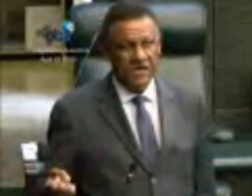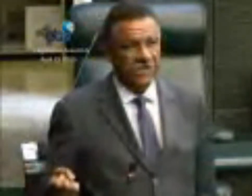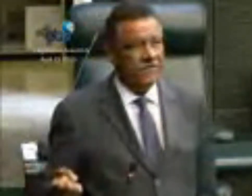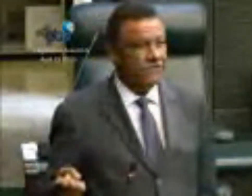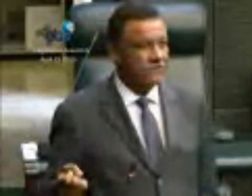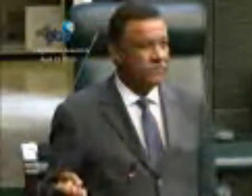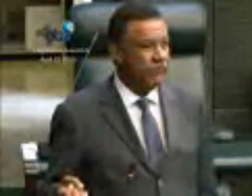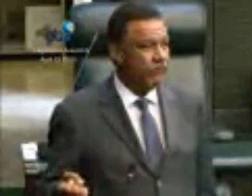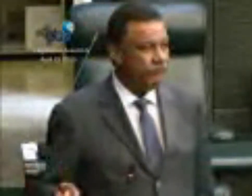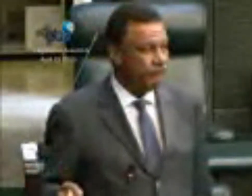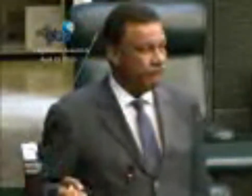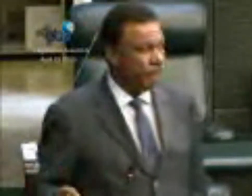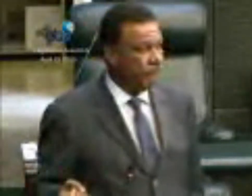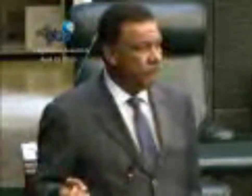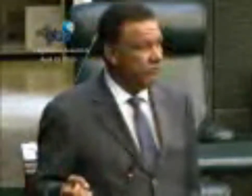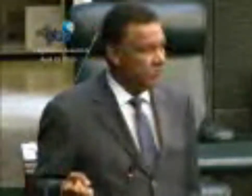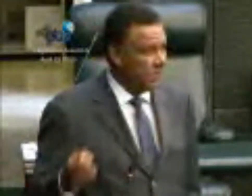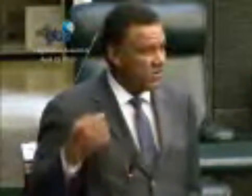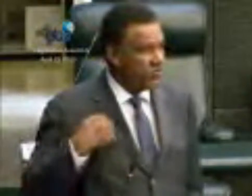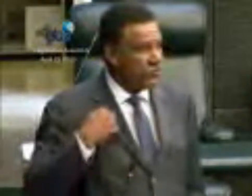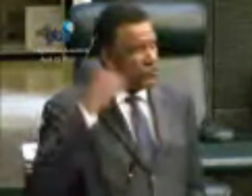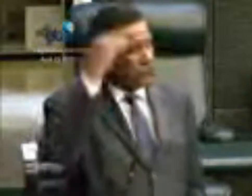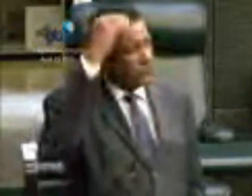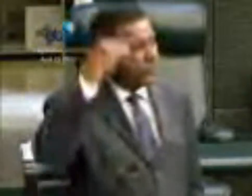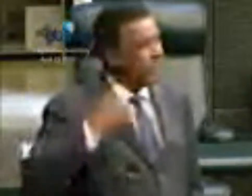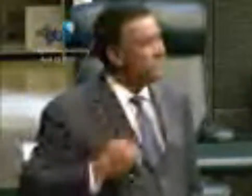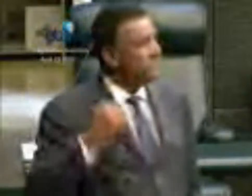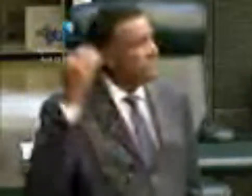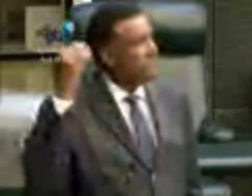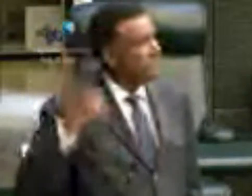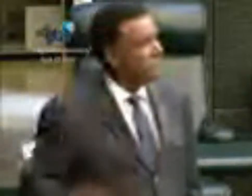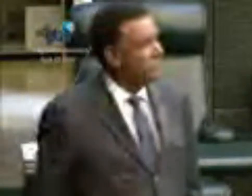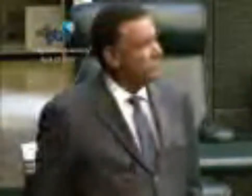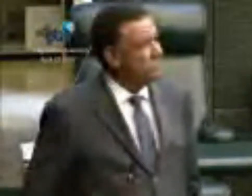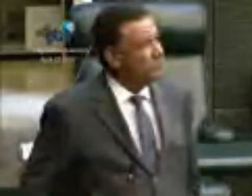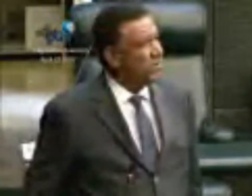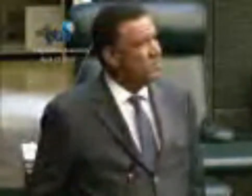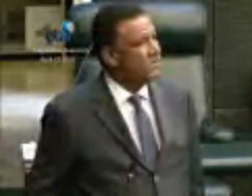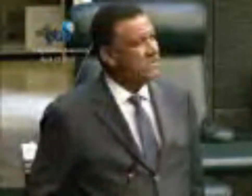because your torso is pretty much the same length.